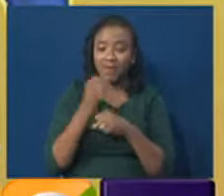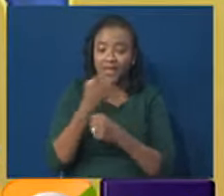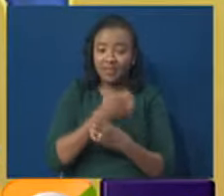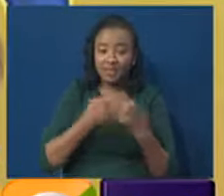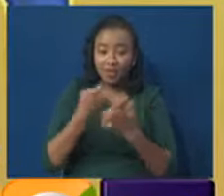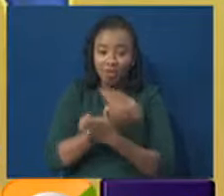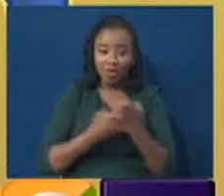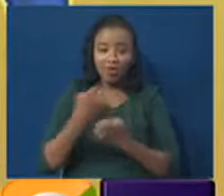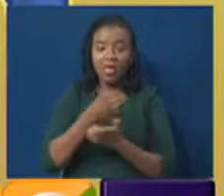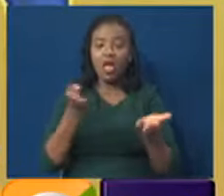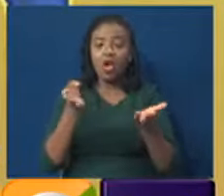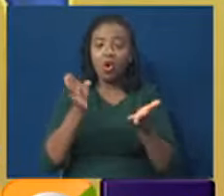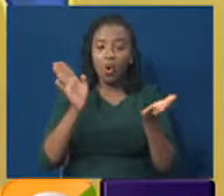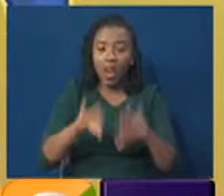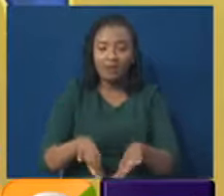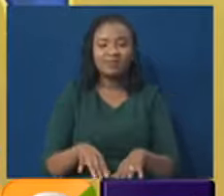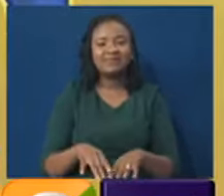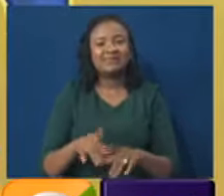were able, with our Kenyans, because